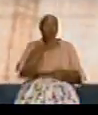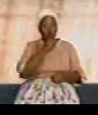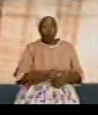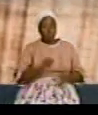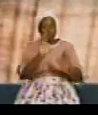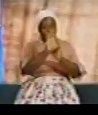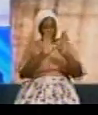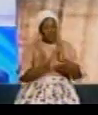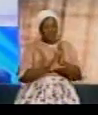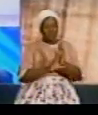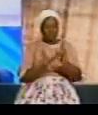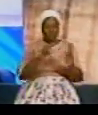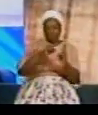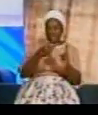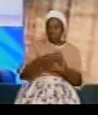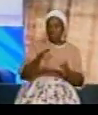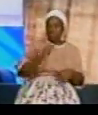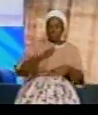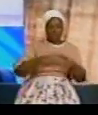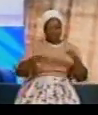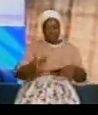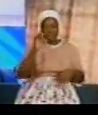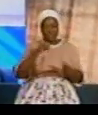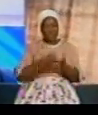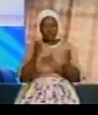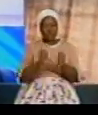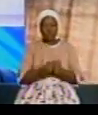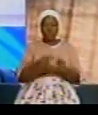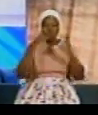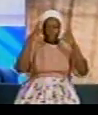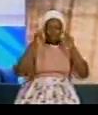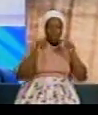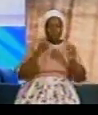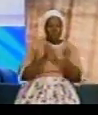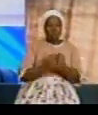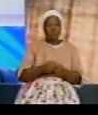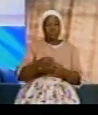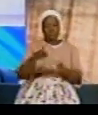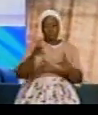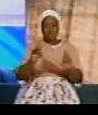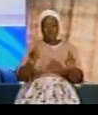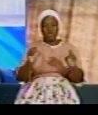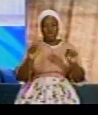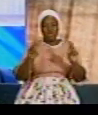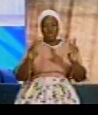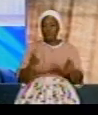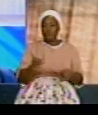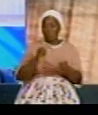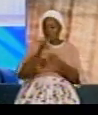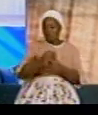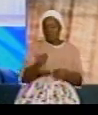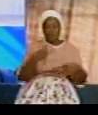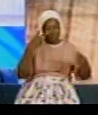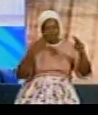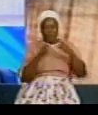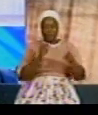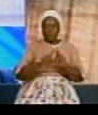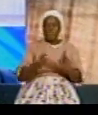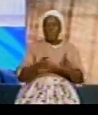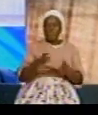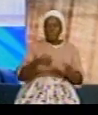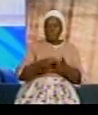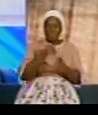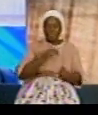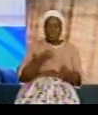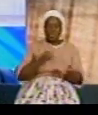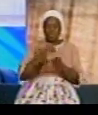covenant either. You don't find it with Moses or David or the prophets. This is not the revelation of God. This